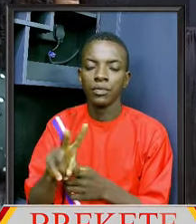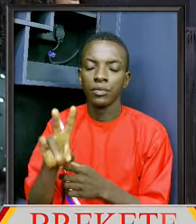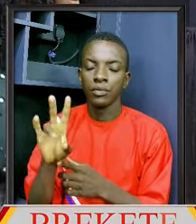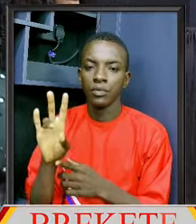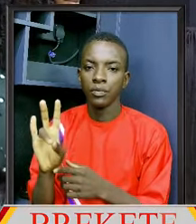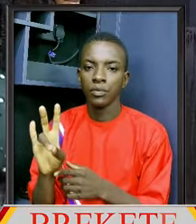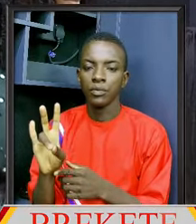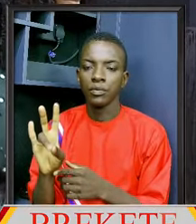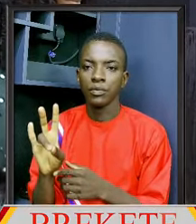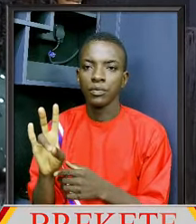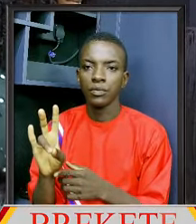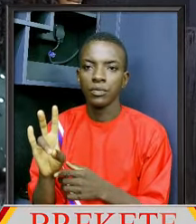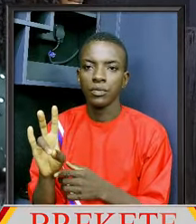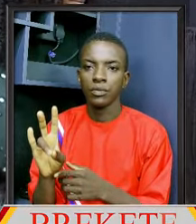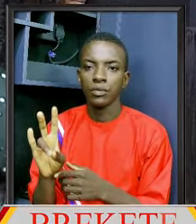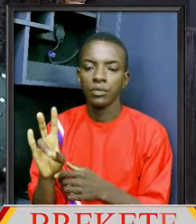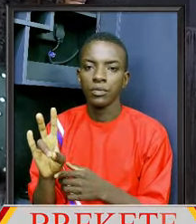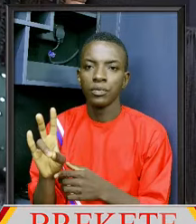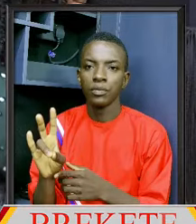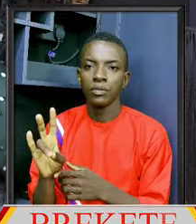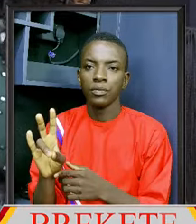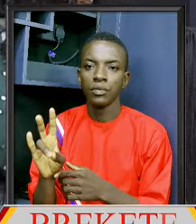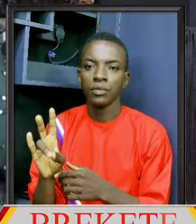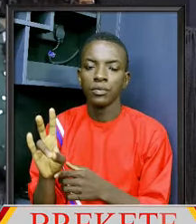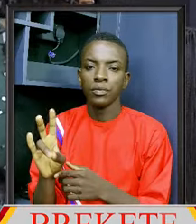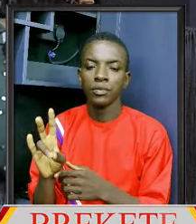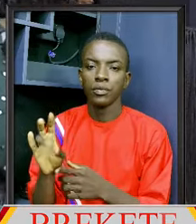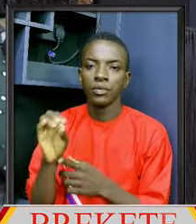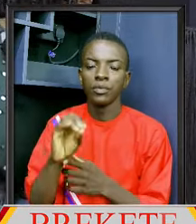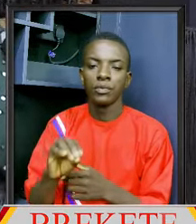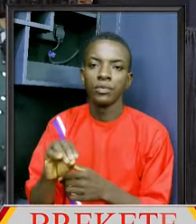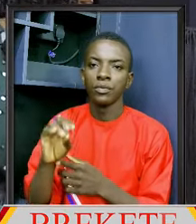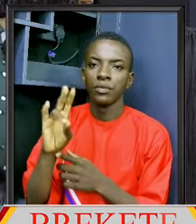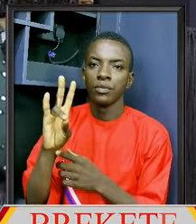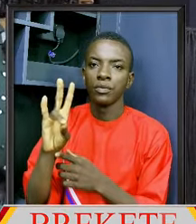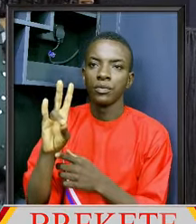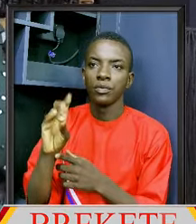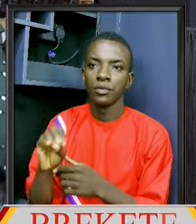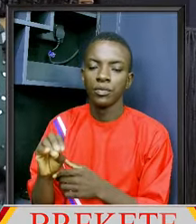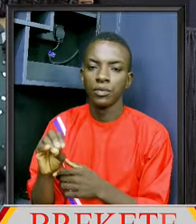27. I repeat them. 070